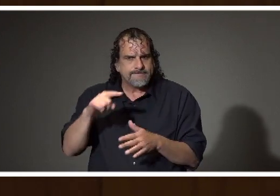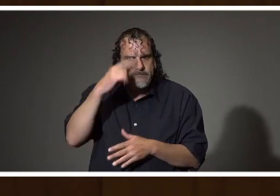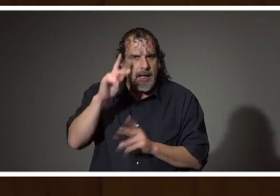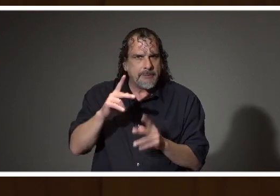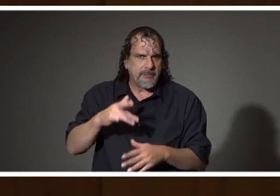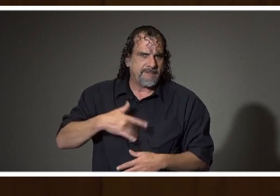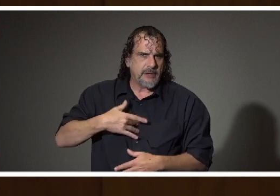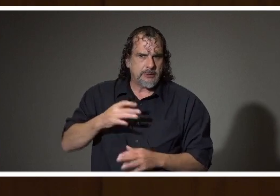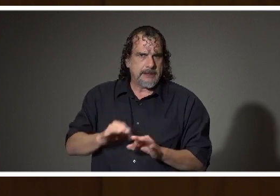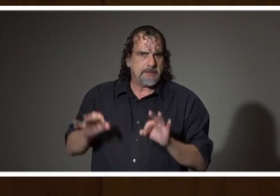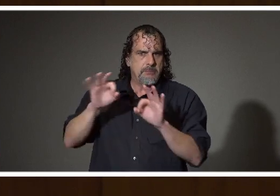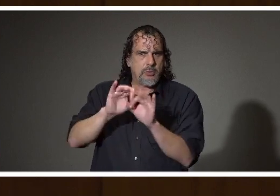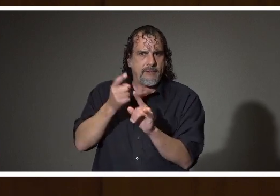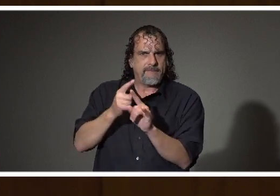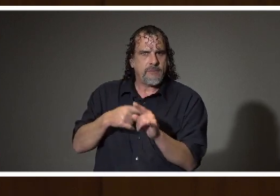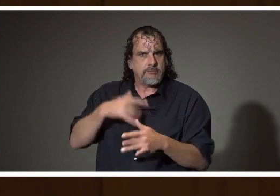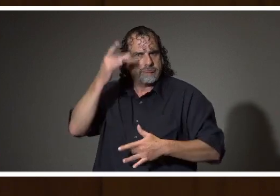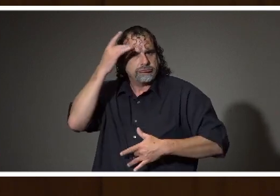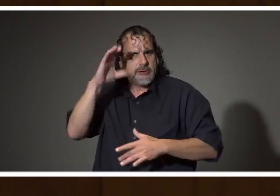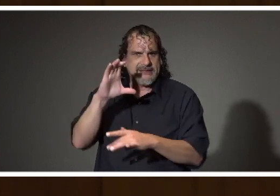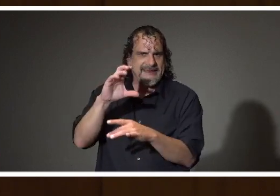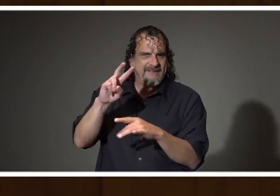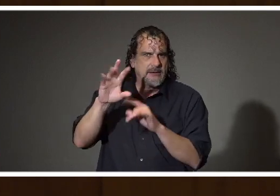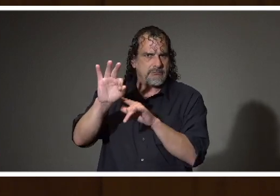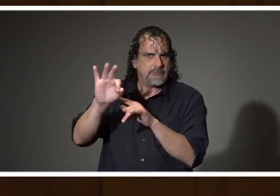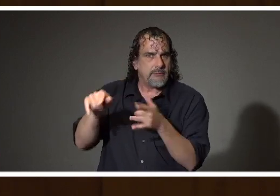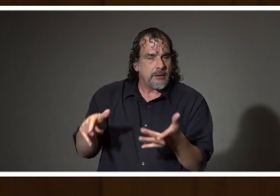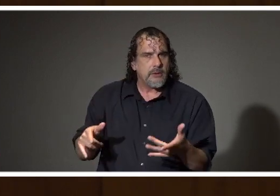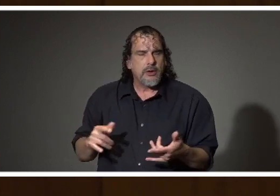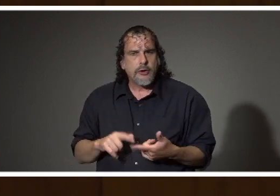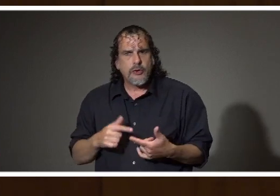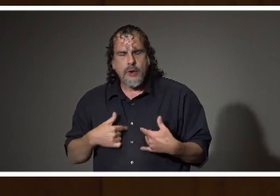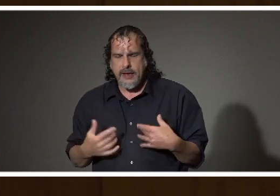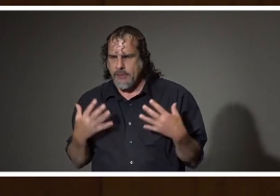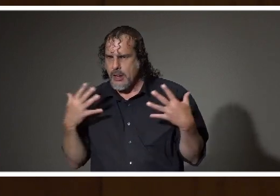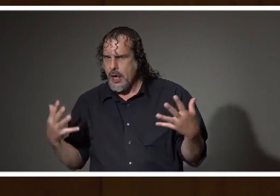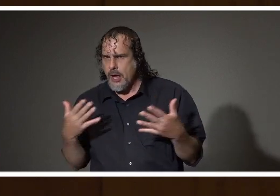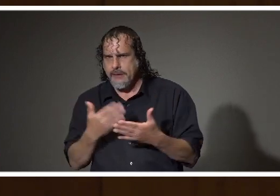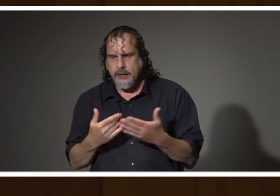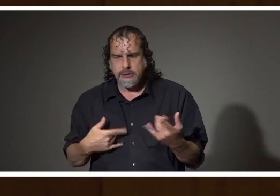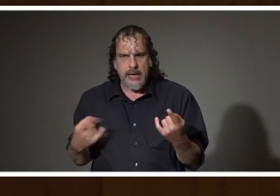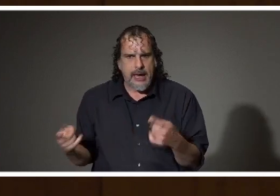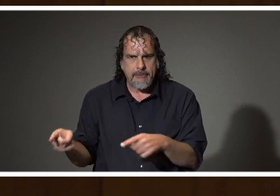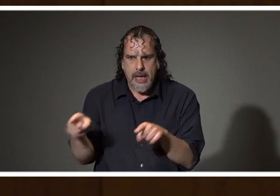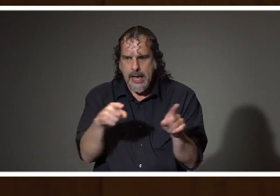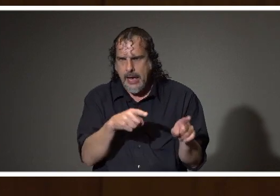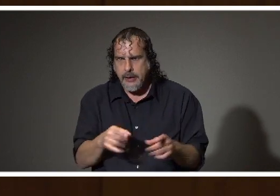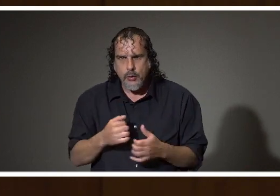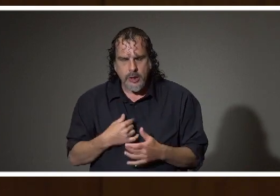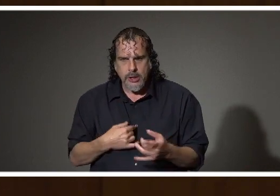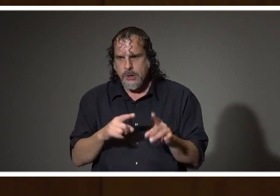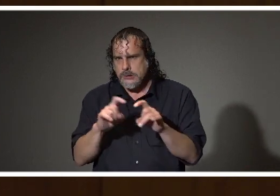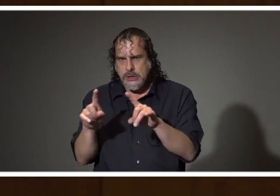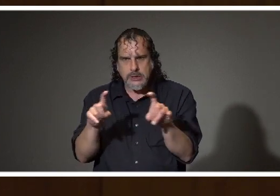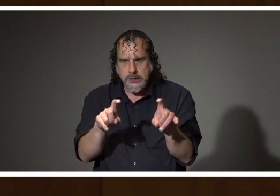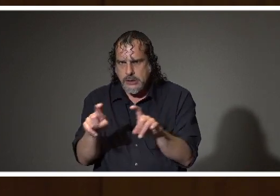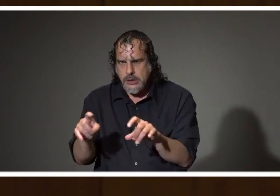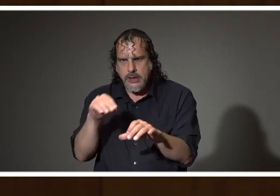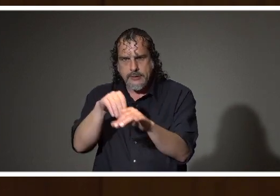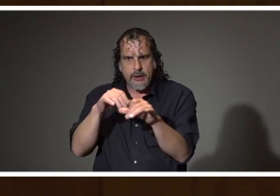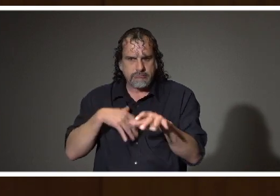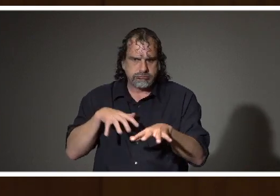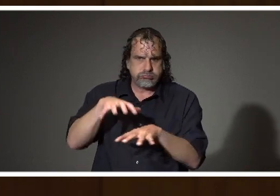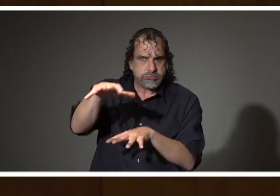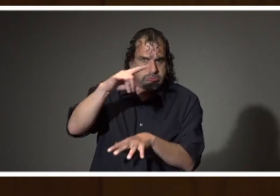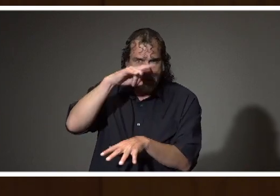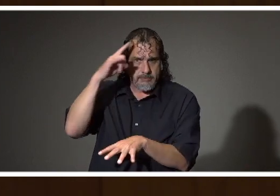important to them from COVID. So we've got a whole bunch of things going on. We are doing testing locations within areas that